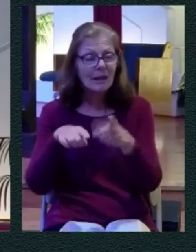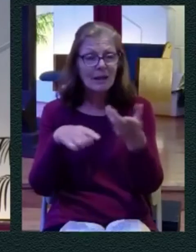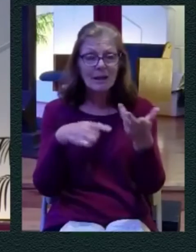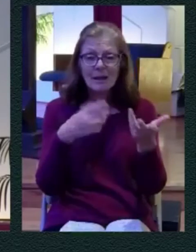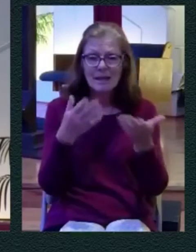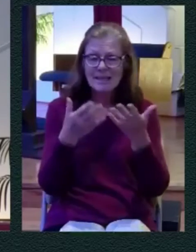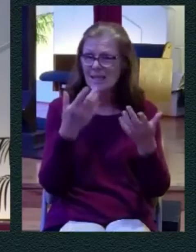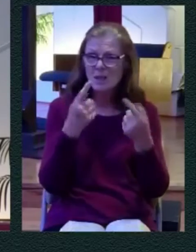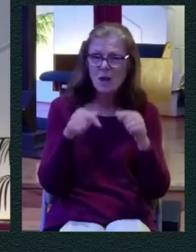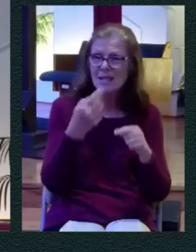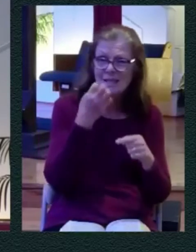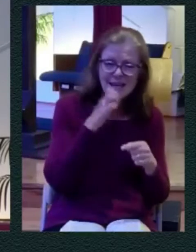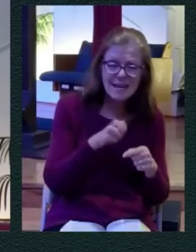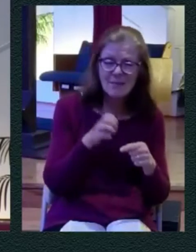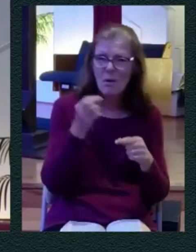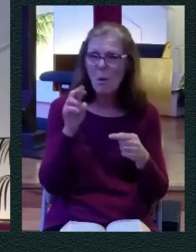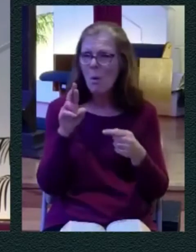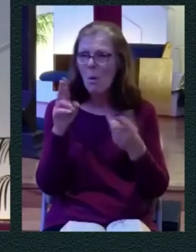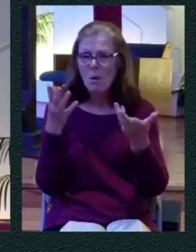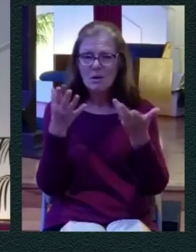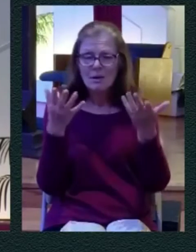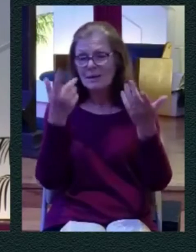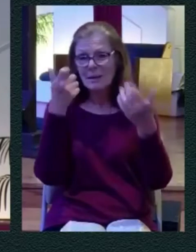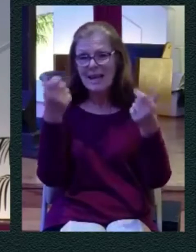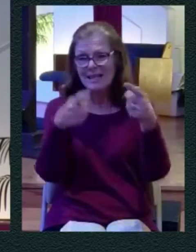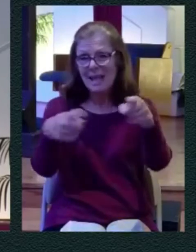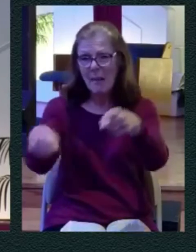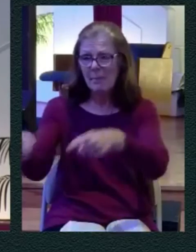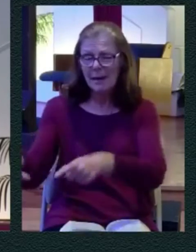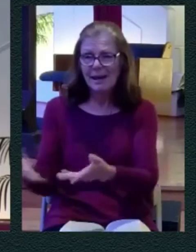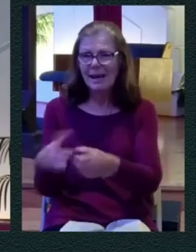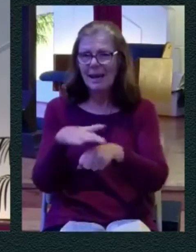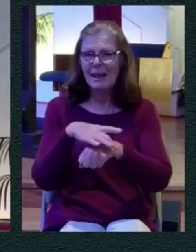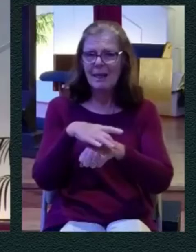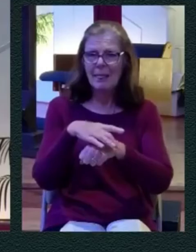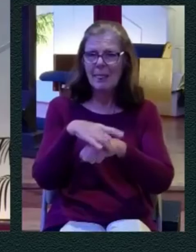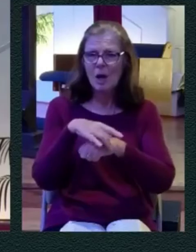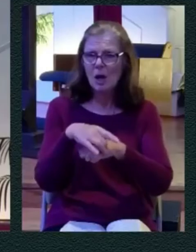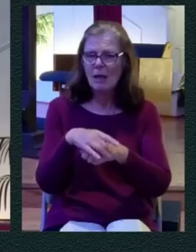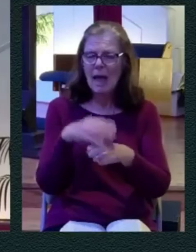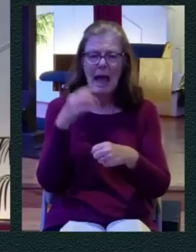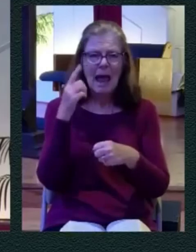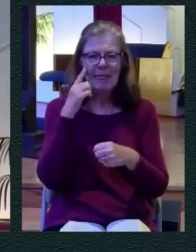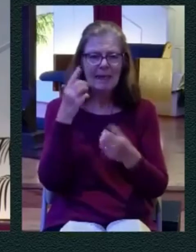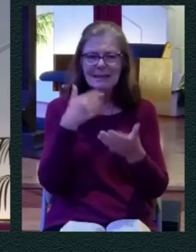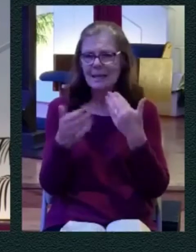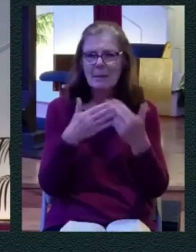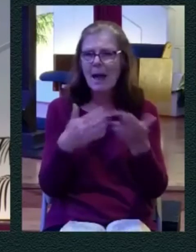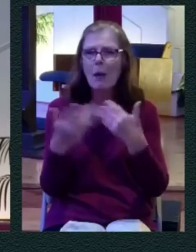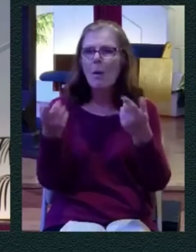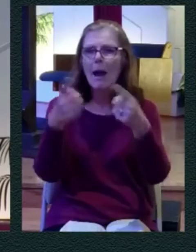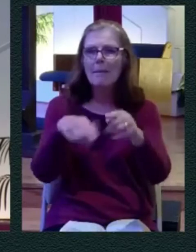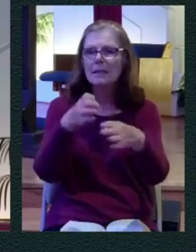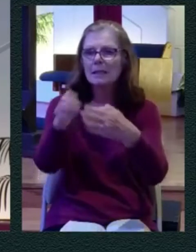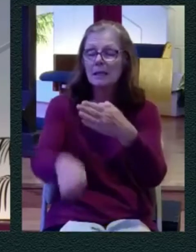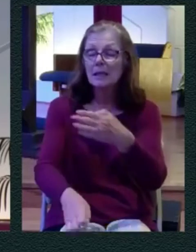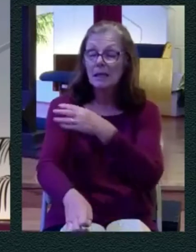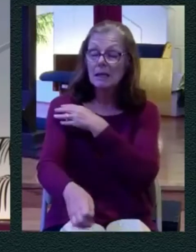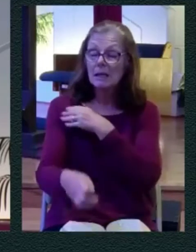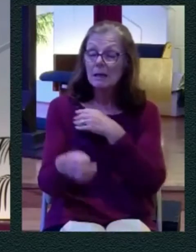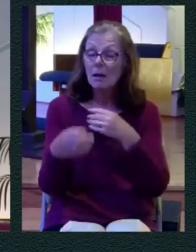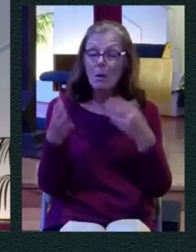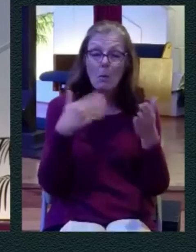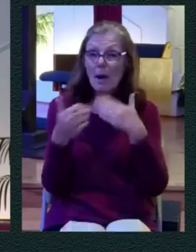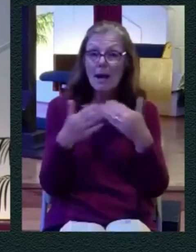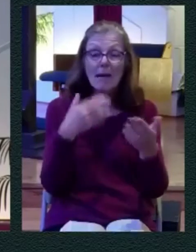in a fallen world? And I'm not really sure it makes a difference in the end. The key question is this, no matter what the reason for